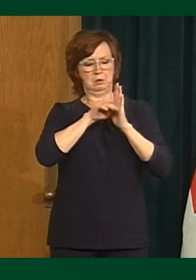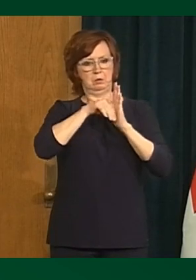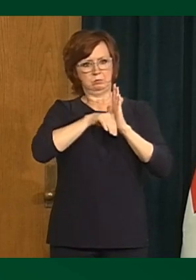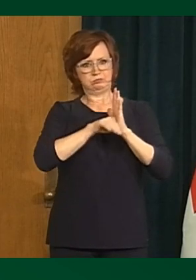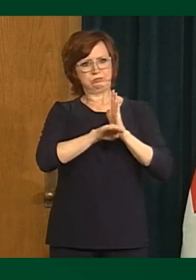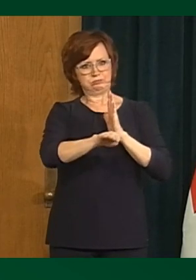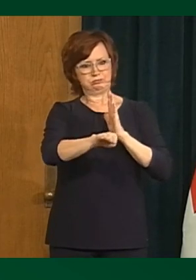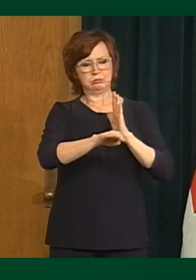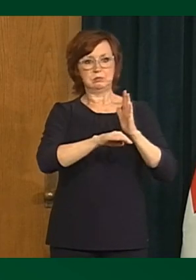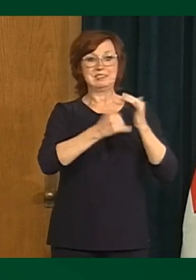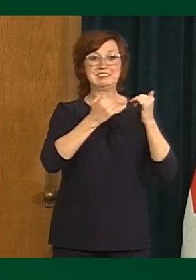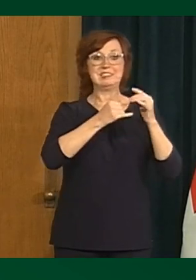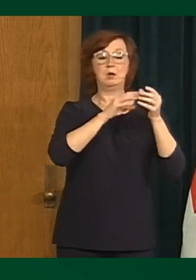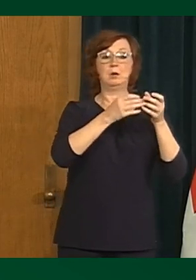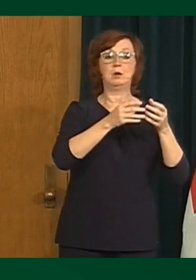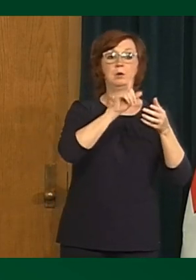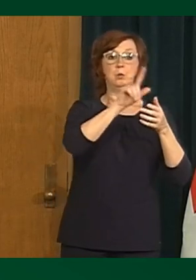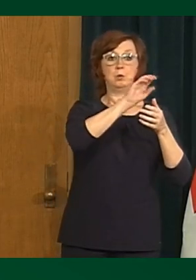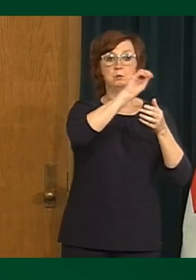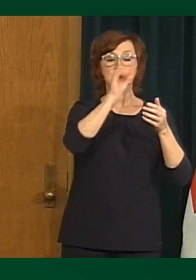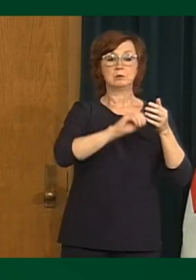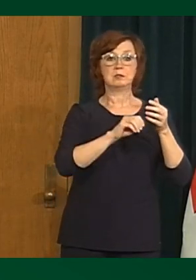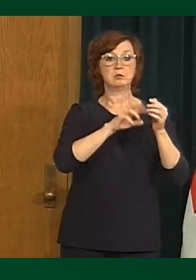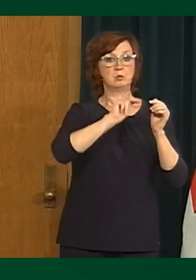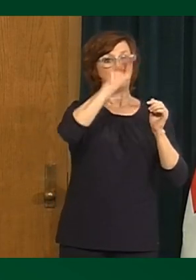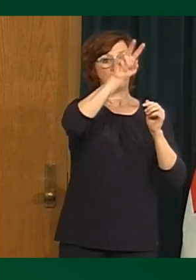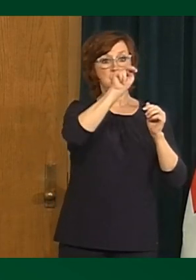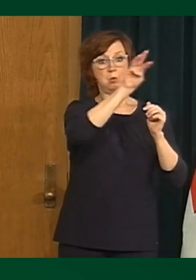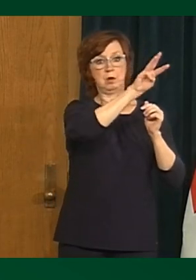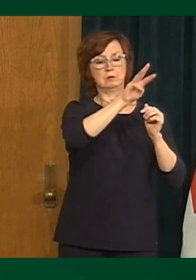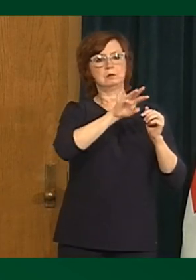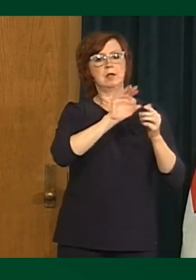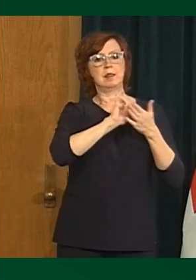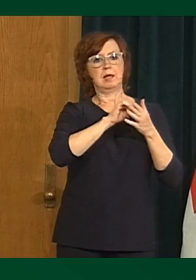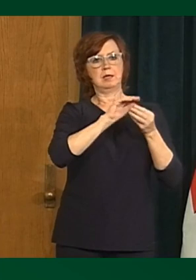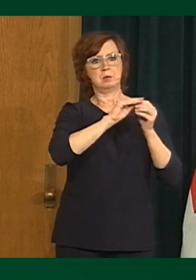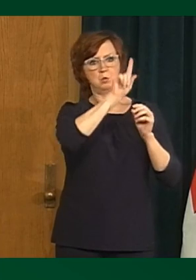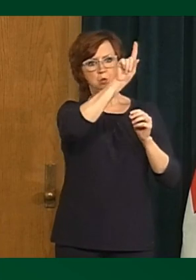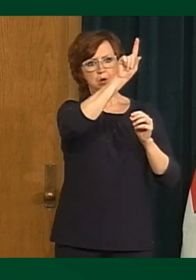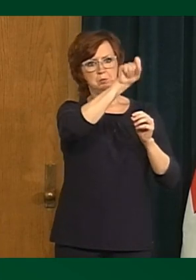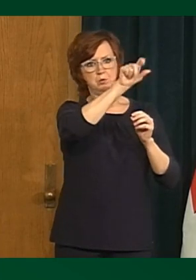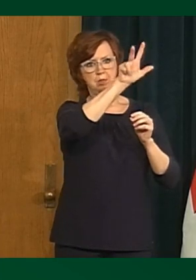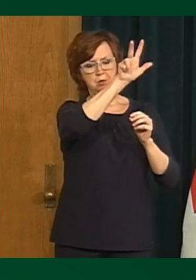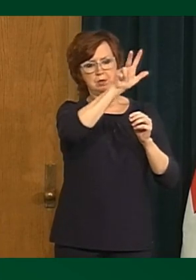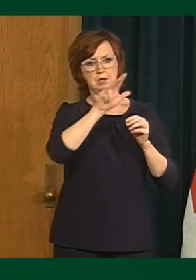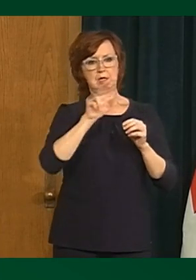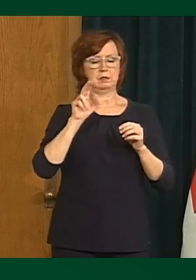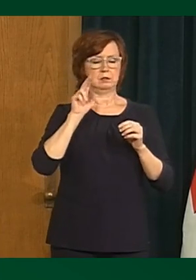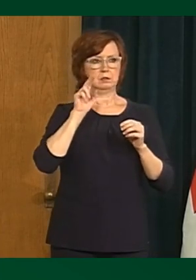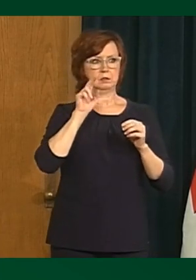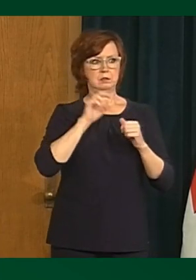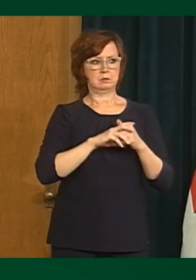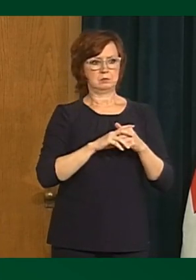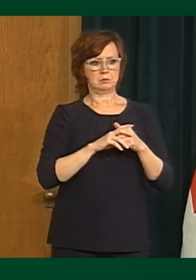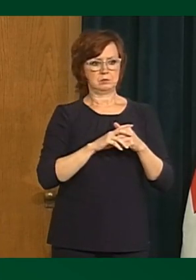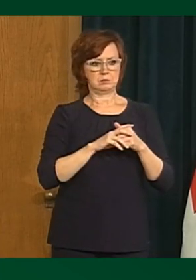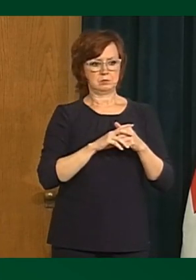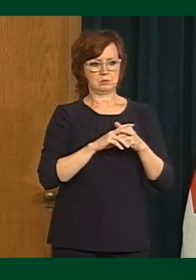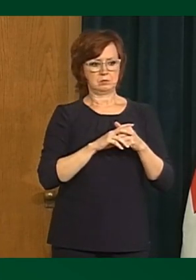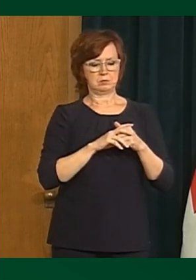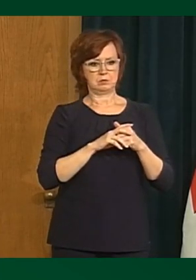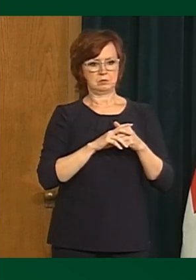1.3 in the north, and that was because of the recent outbreak was coming down. In the far north, obviously, in the northwest, it's higher,